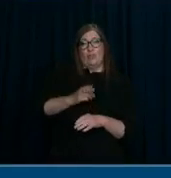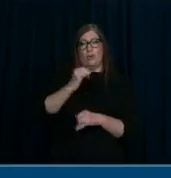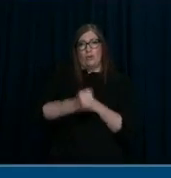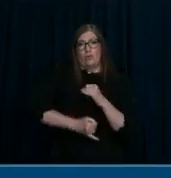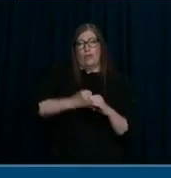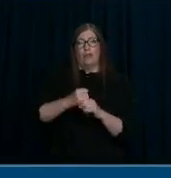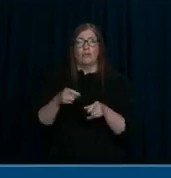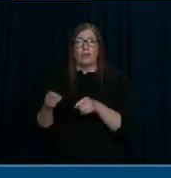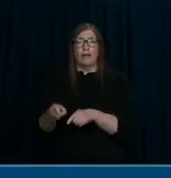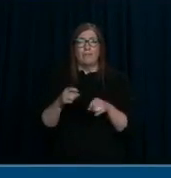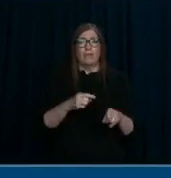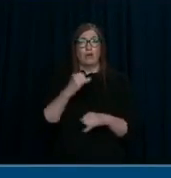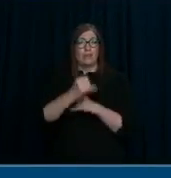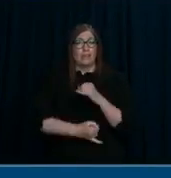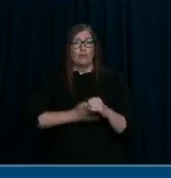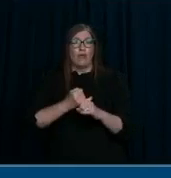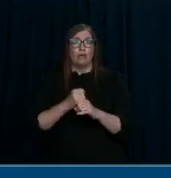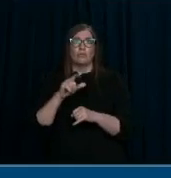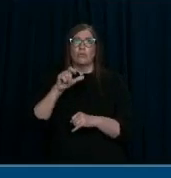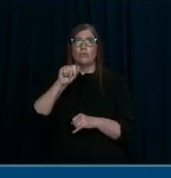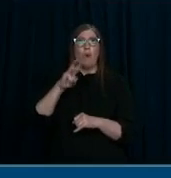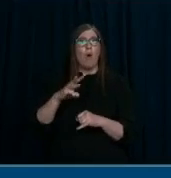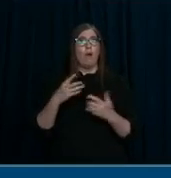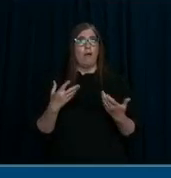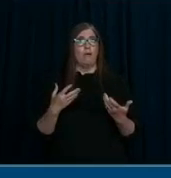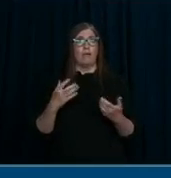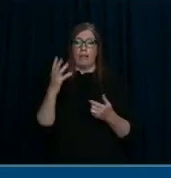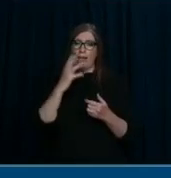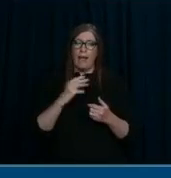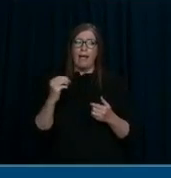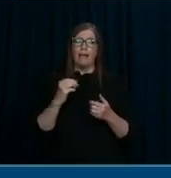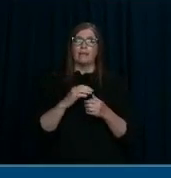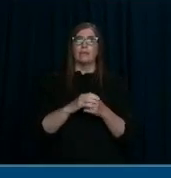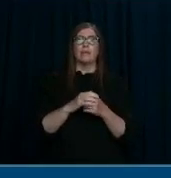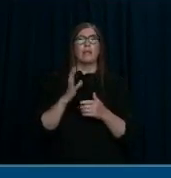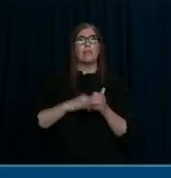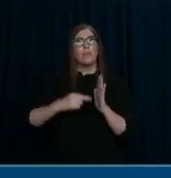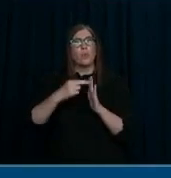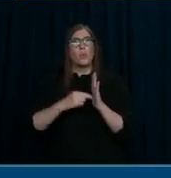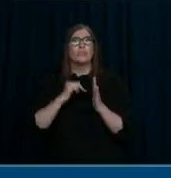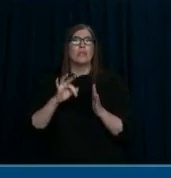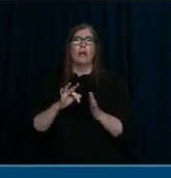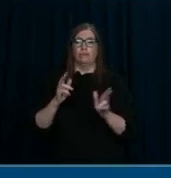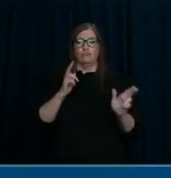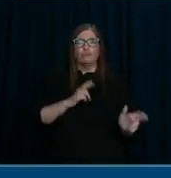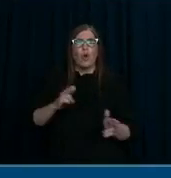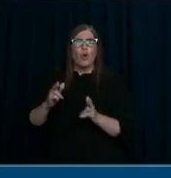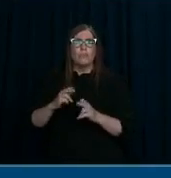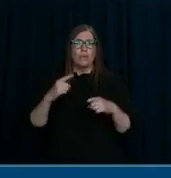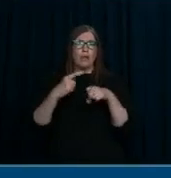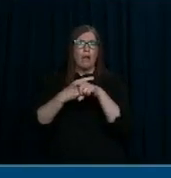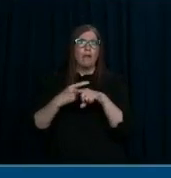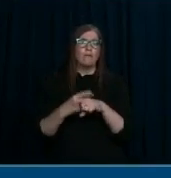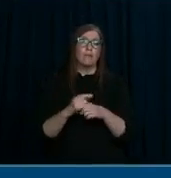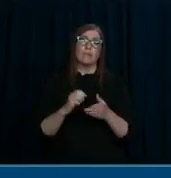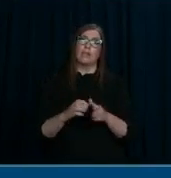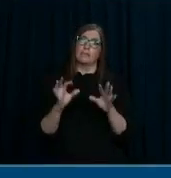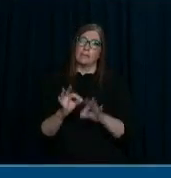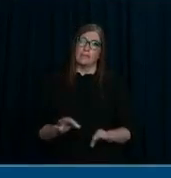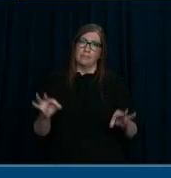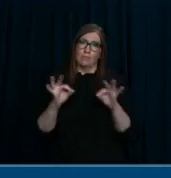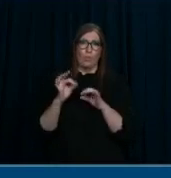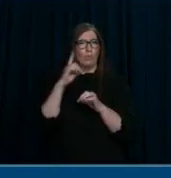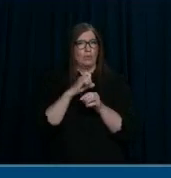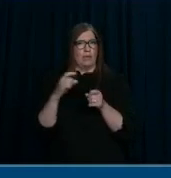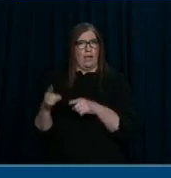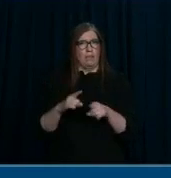affairs, international law, and the rules of armed conflict. That's kind of important given what's going on in the